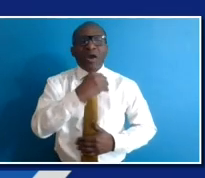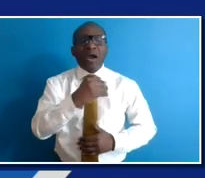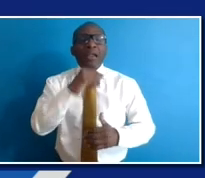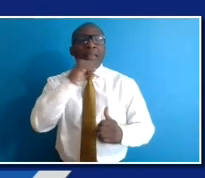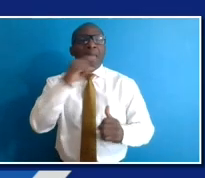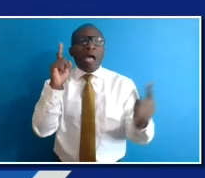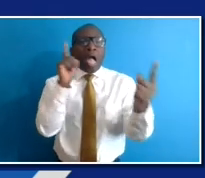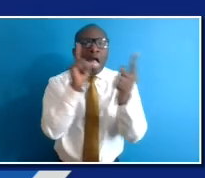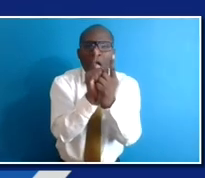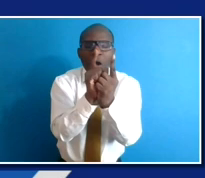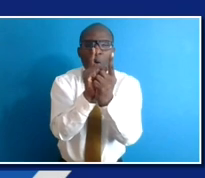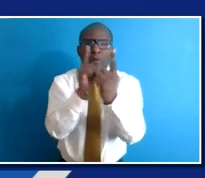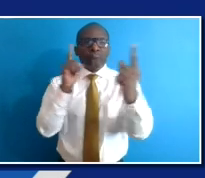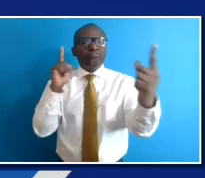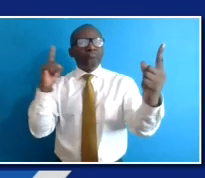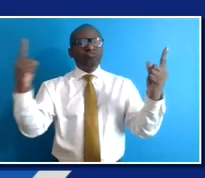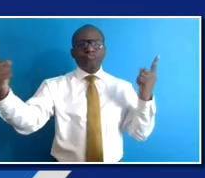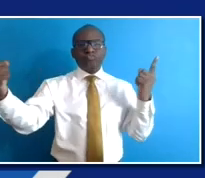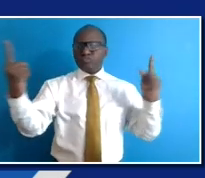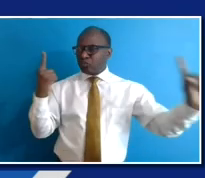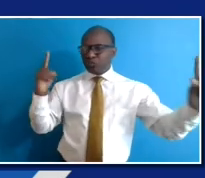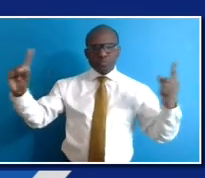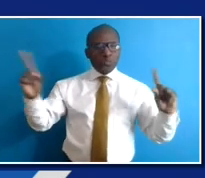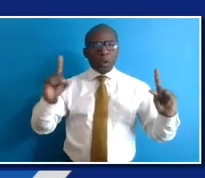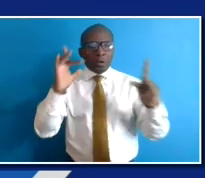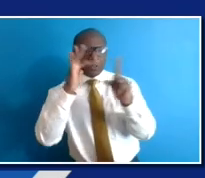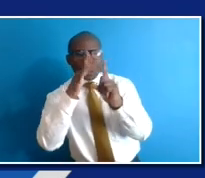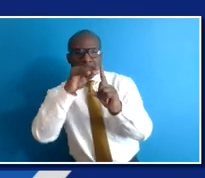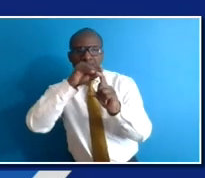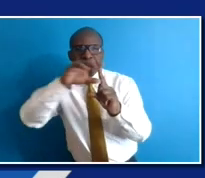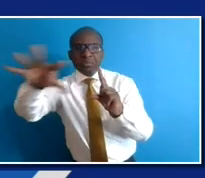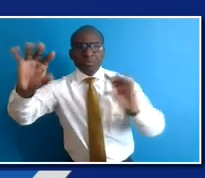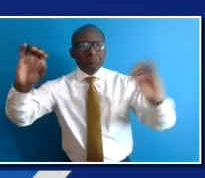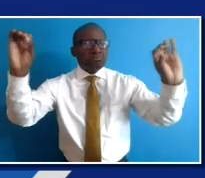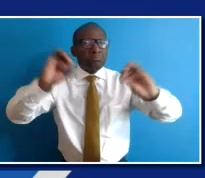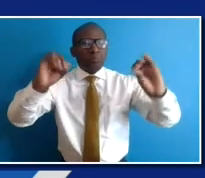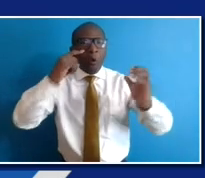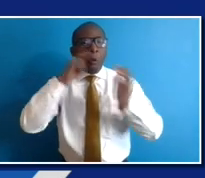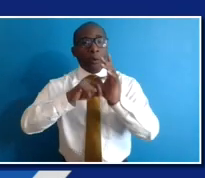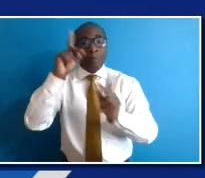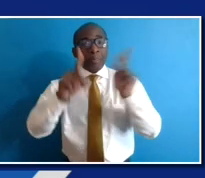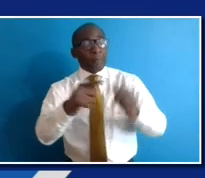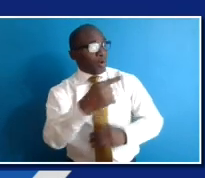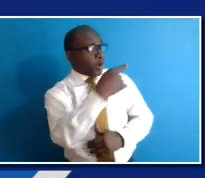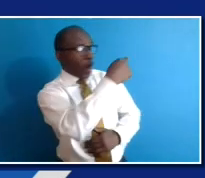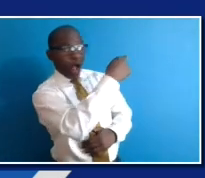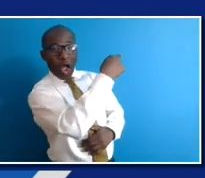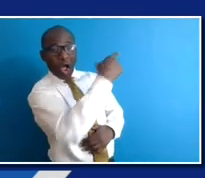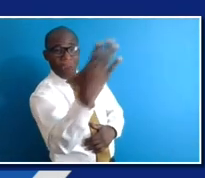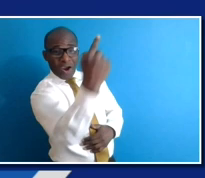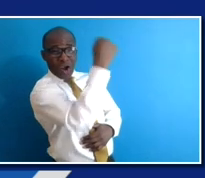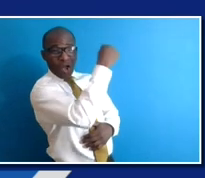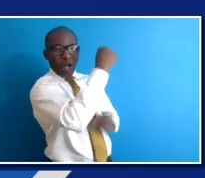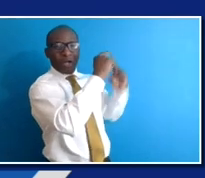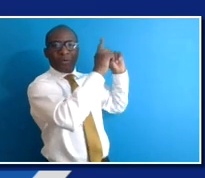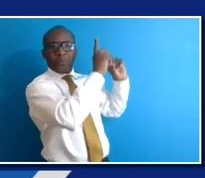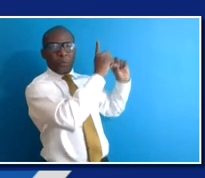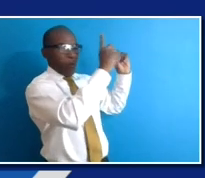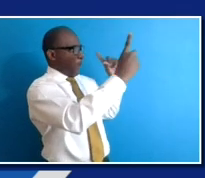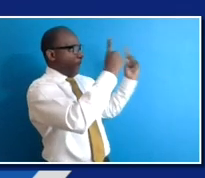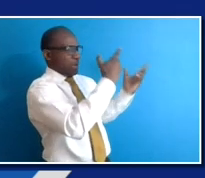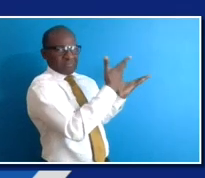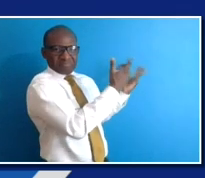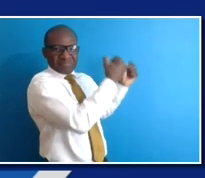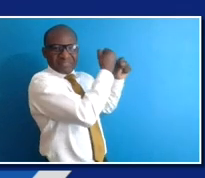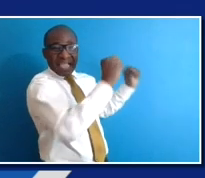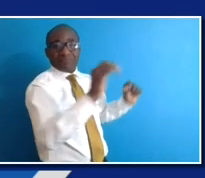it from somebody else, because they have distanced themselves, as you can see from behind me and across the board. So I'm going to introduce Kathy O'Connor, who's the